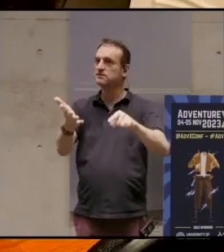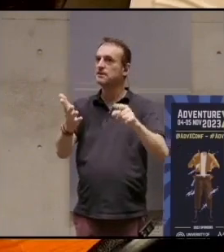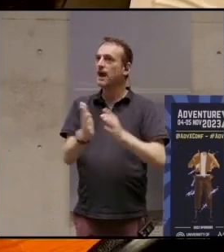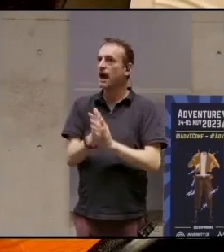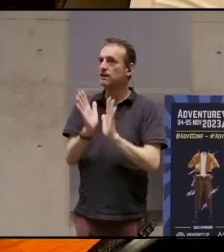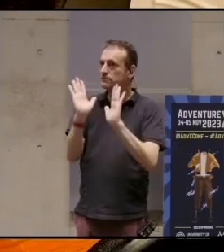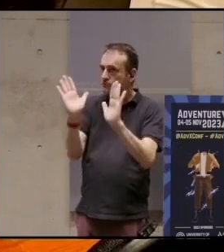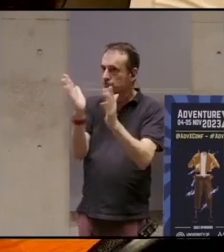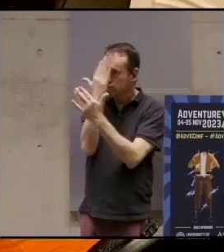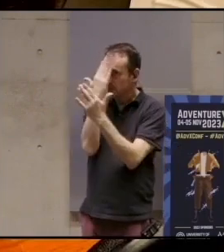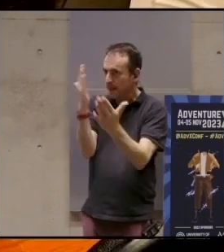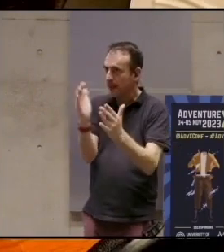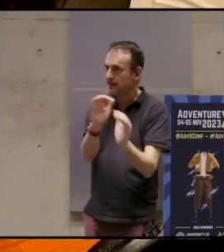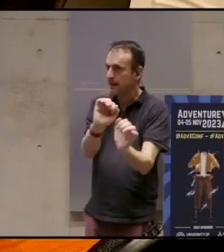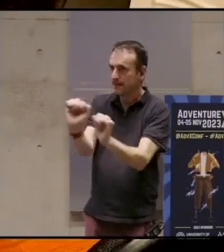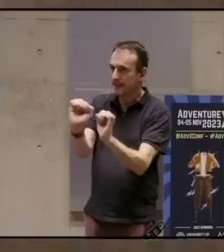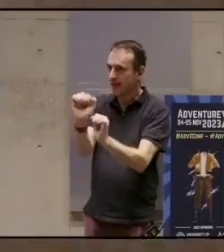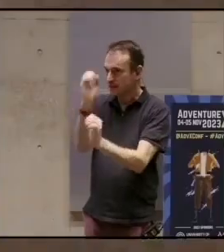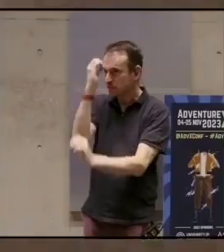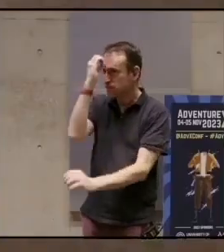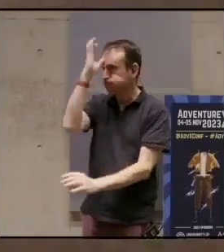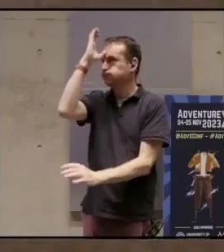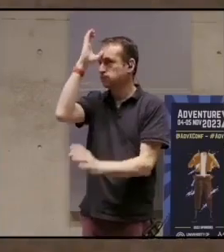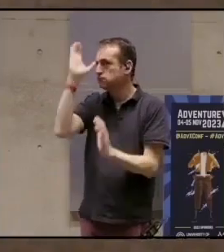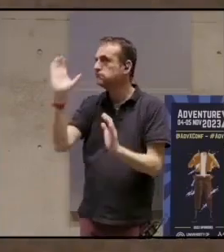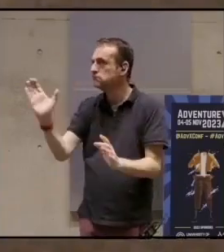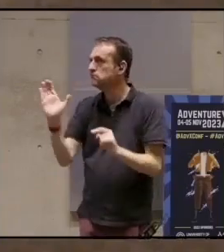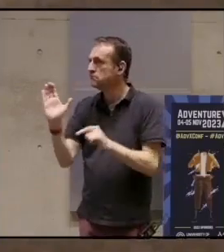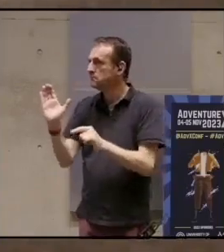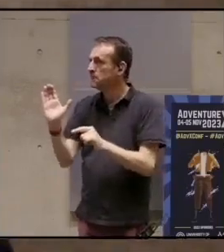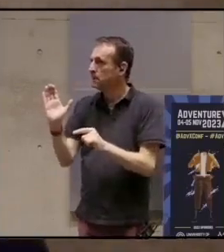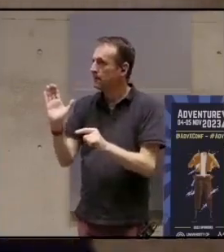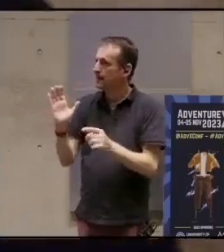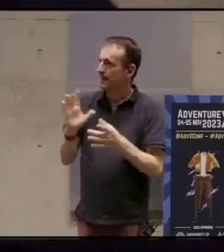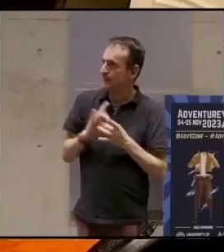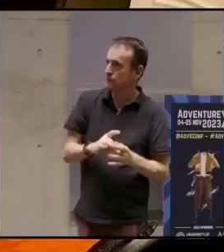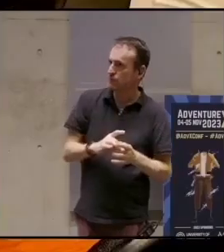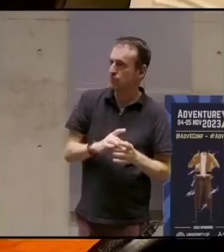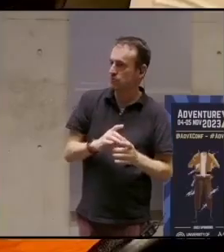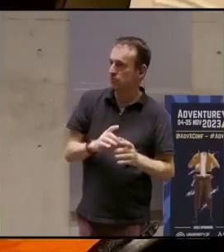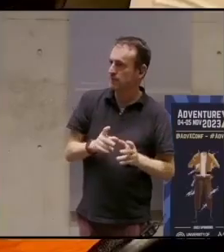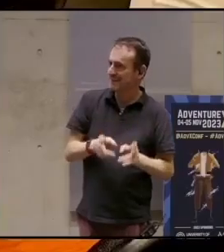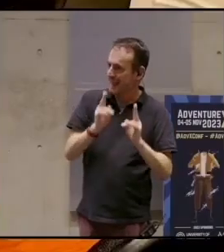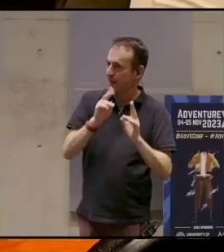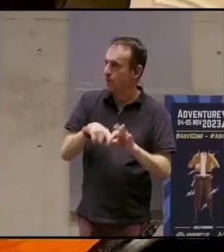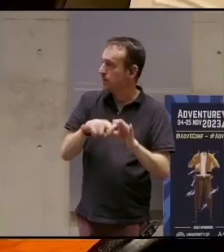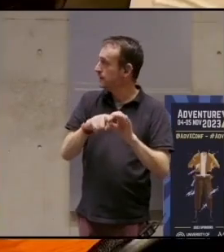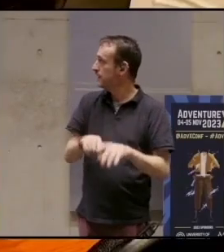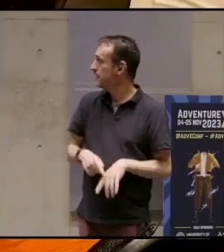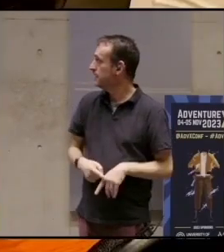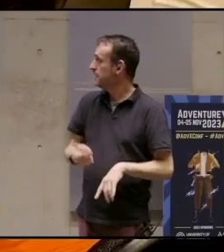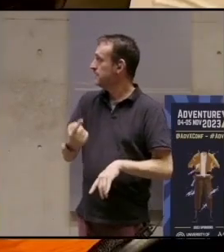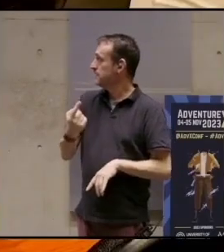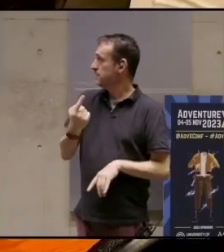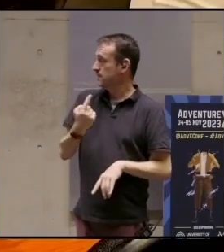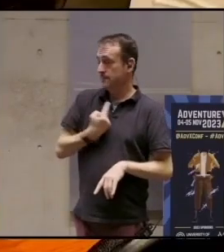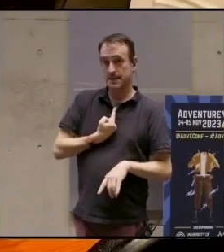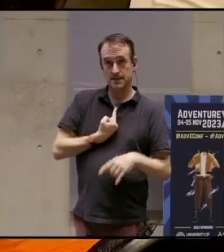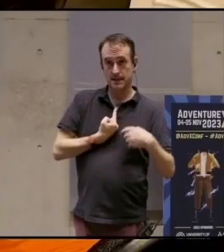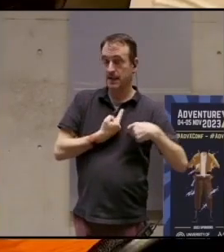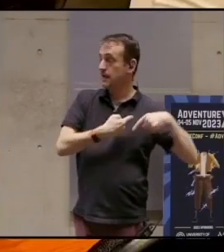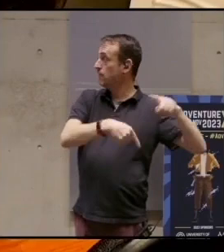respect their expertise when it comes to the quality of takes. There's you, or me in this case, the